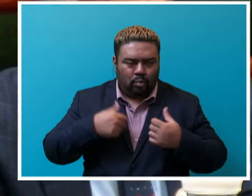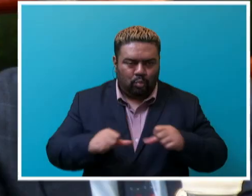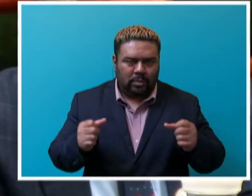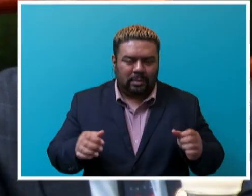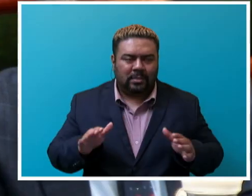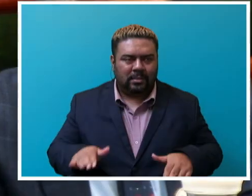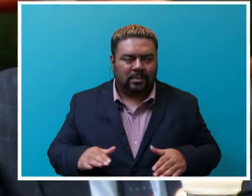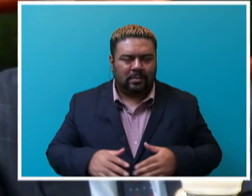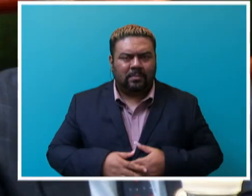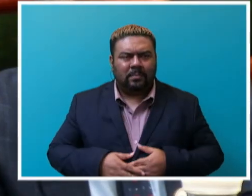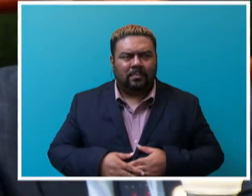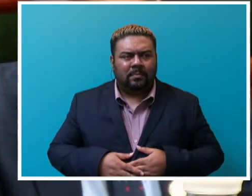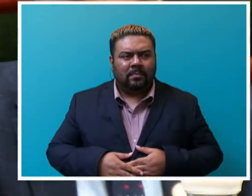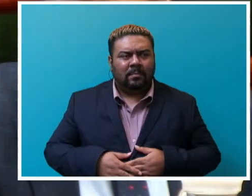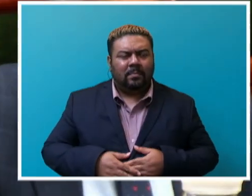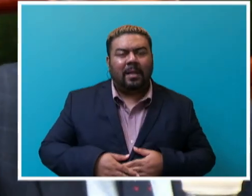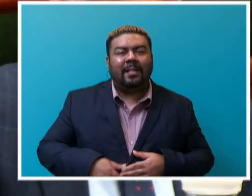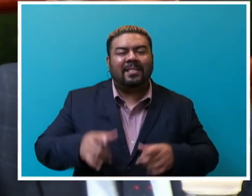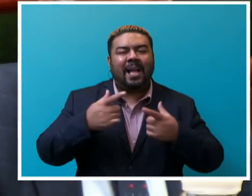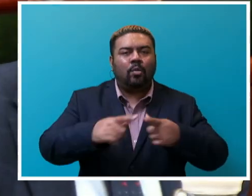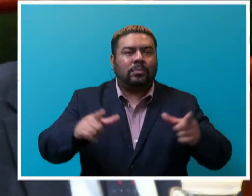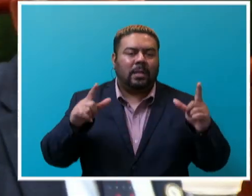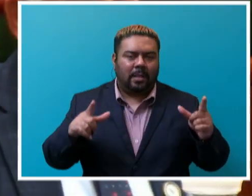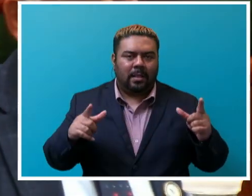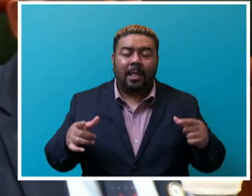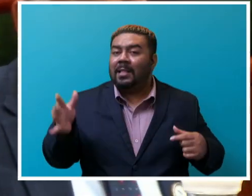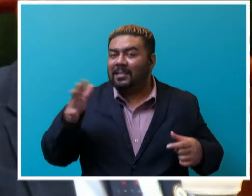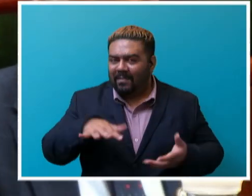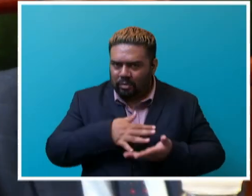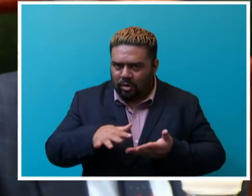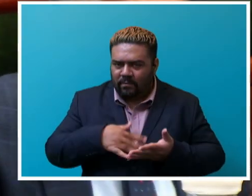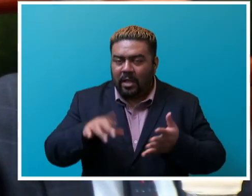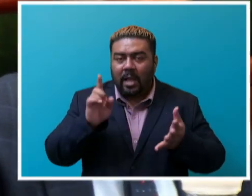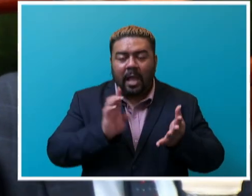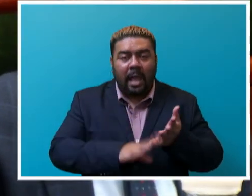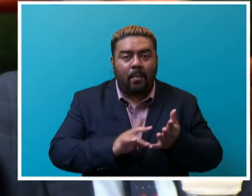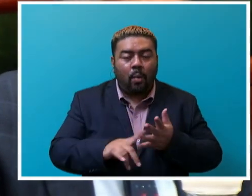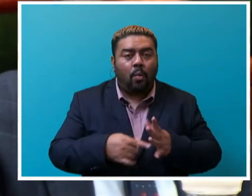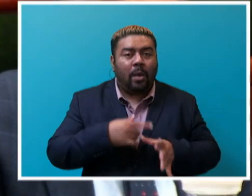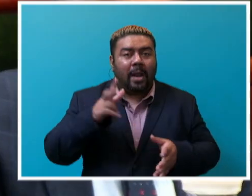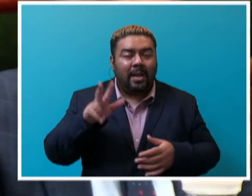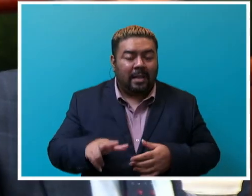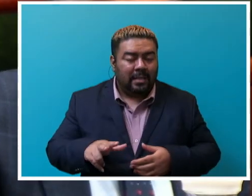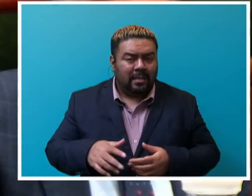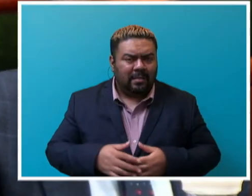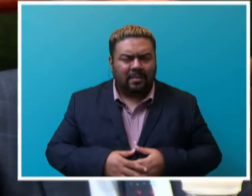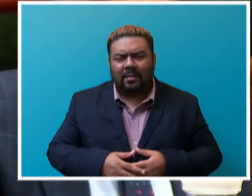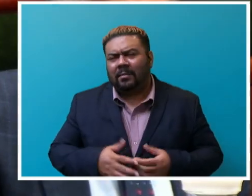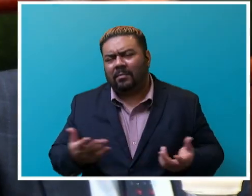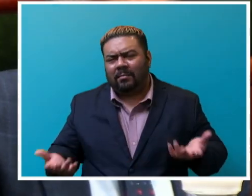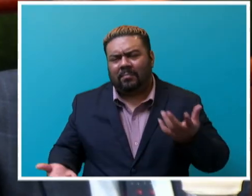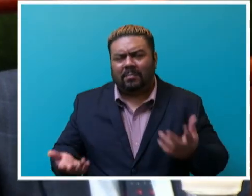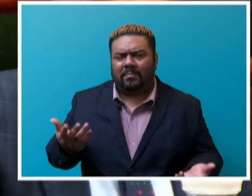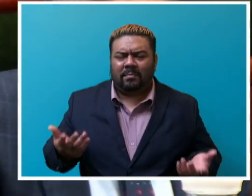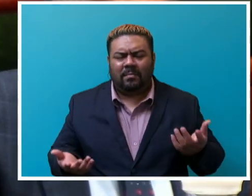at the council. There is draft MOA with Ministry of Toke Affairs to help conduct health surveys in villages